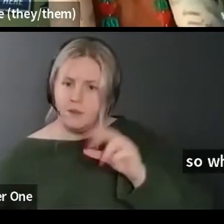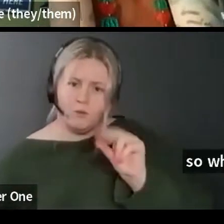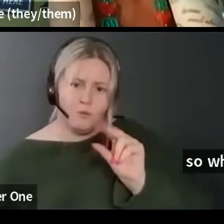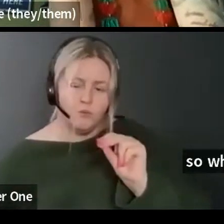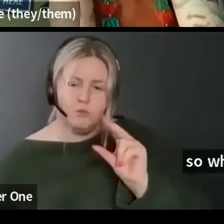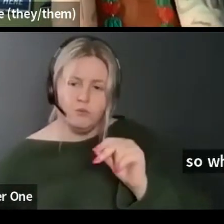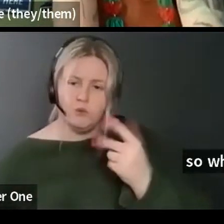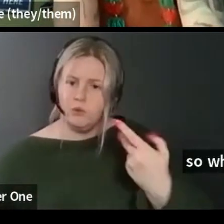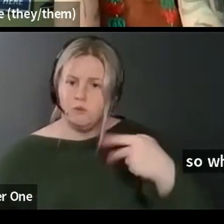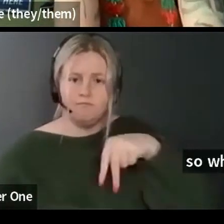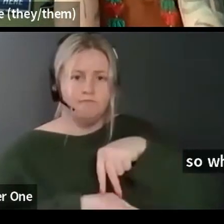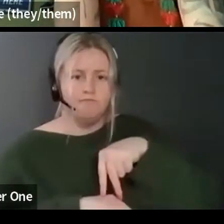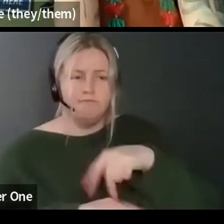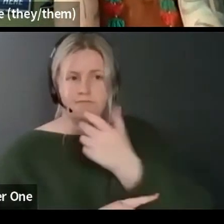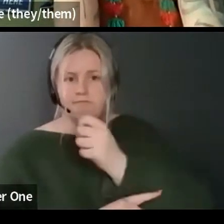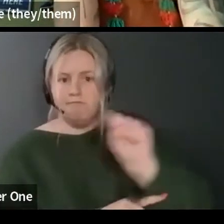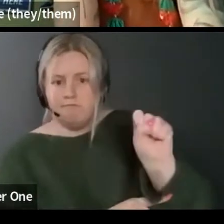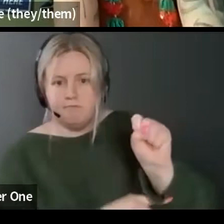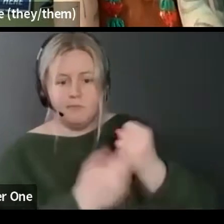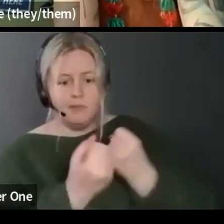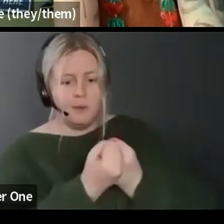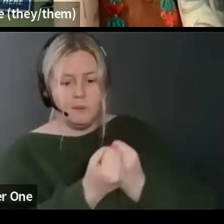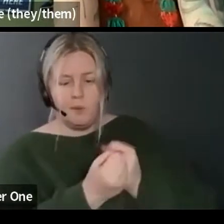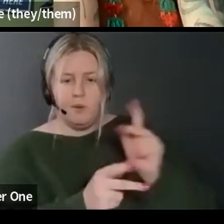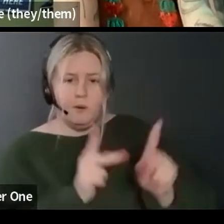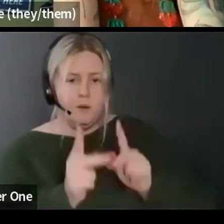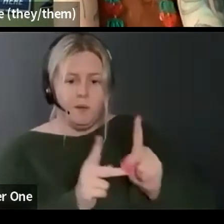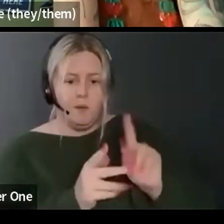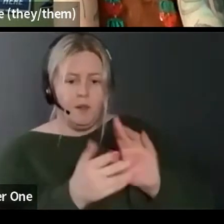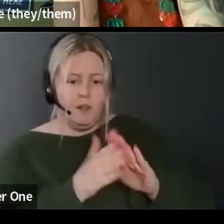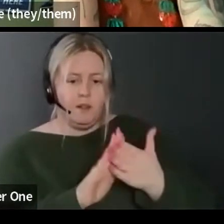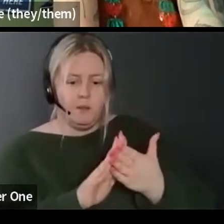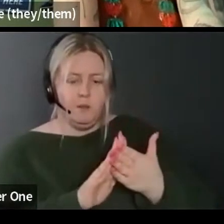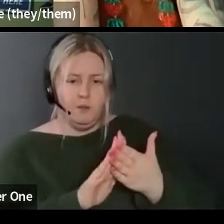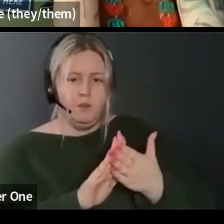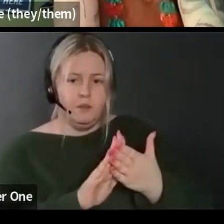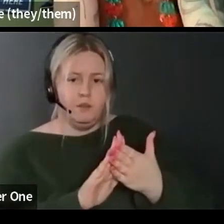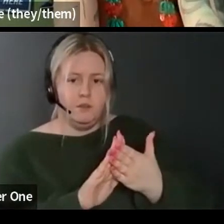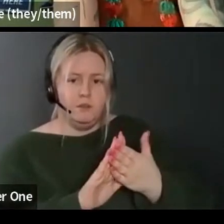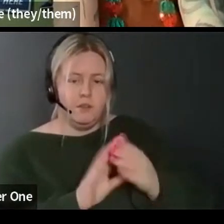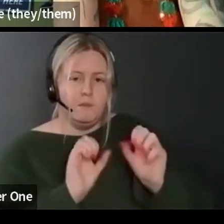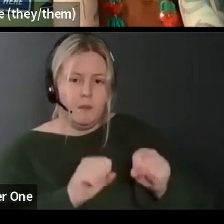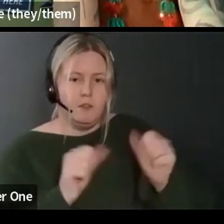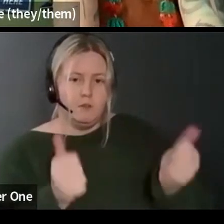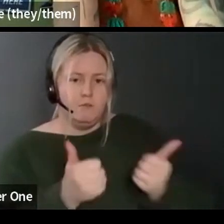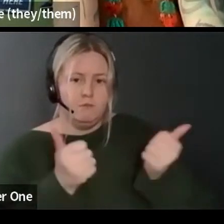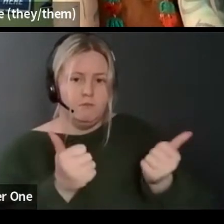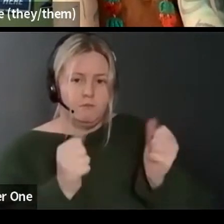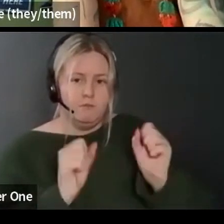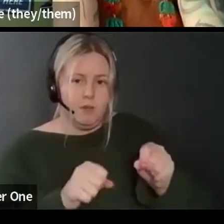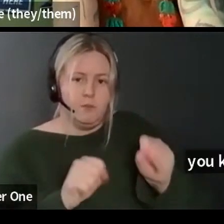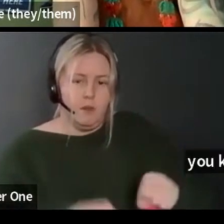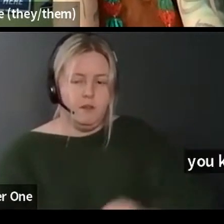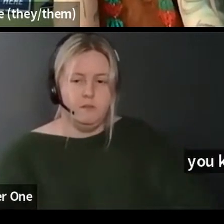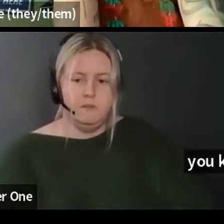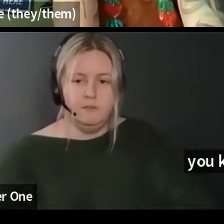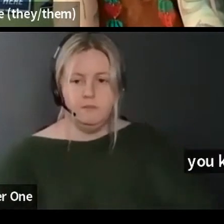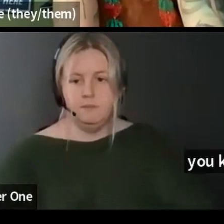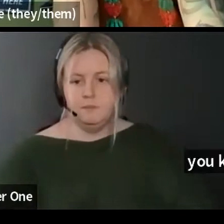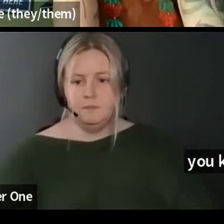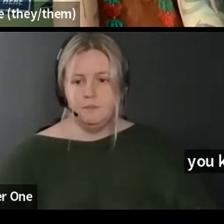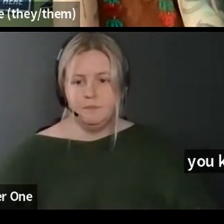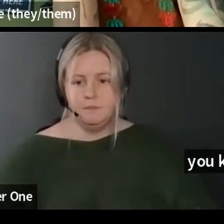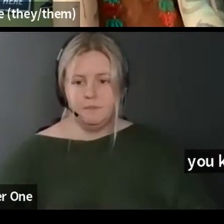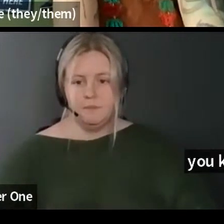for them, and like be like in your neighborhood and communities as much as you can, you know, pretty much. That's